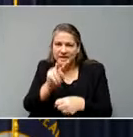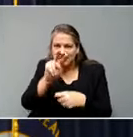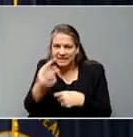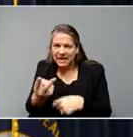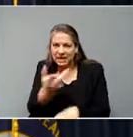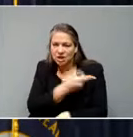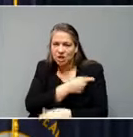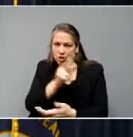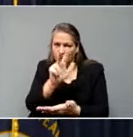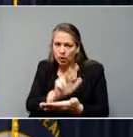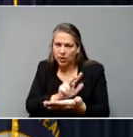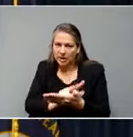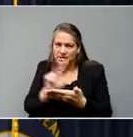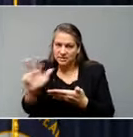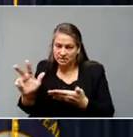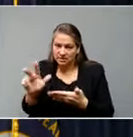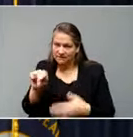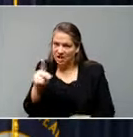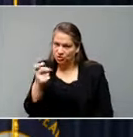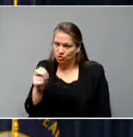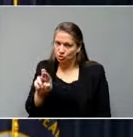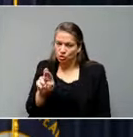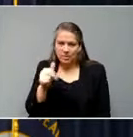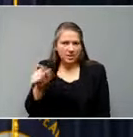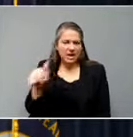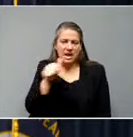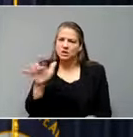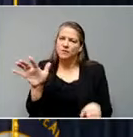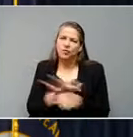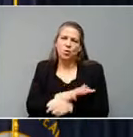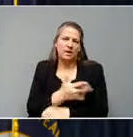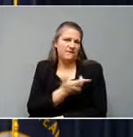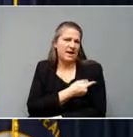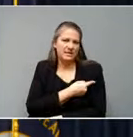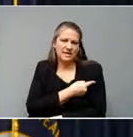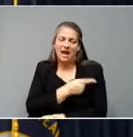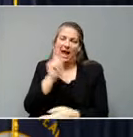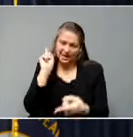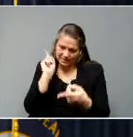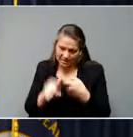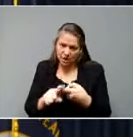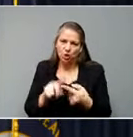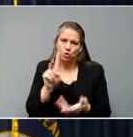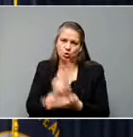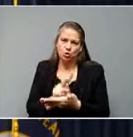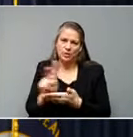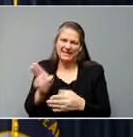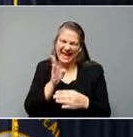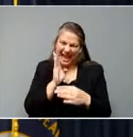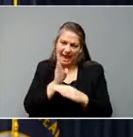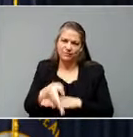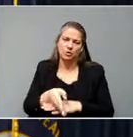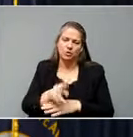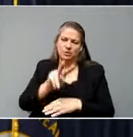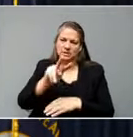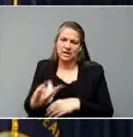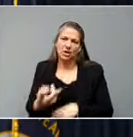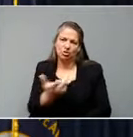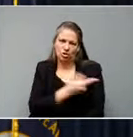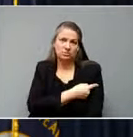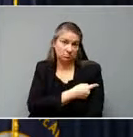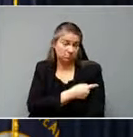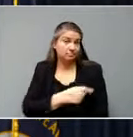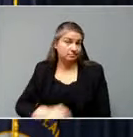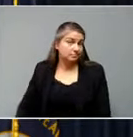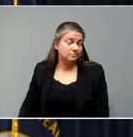later, because this is Pfizer. And remember, they're not fully vaccinated until 2 weeks after that. So